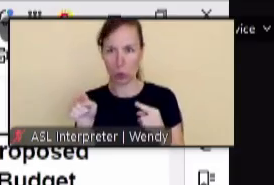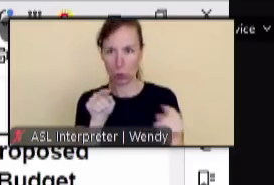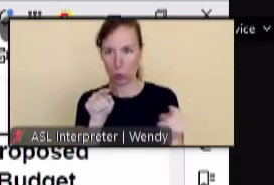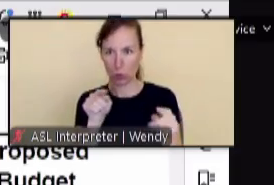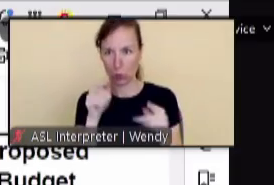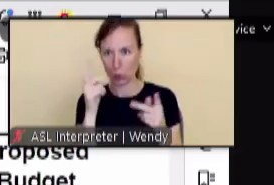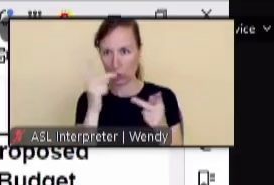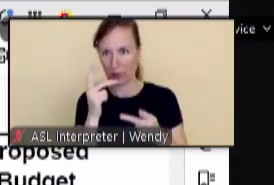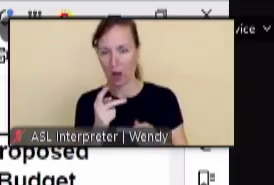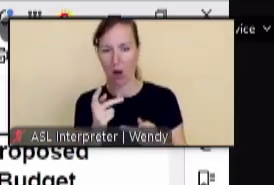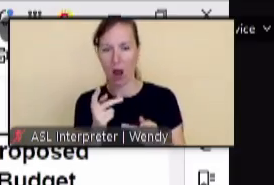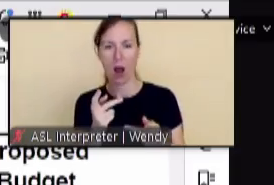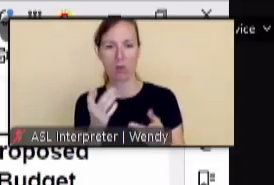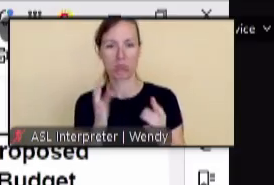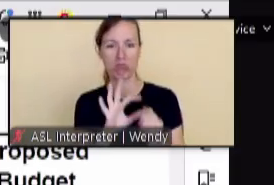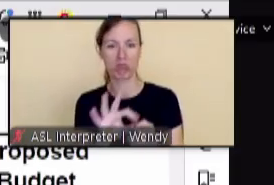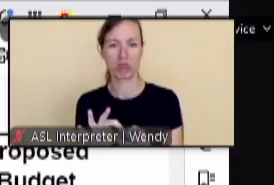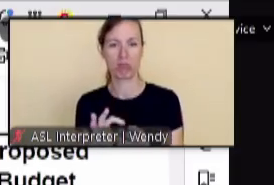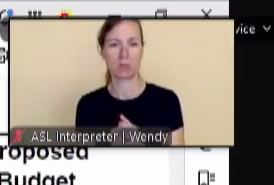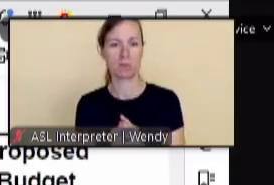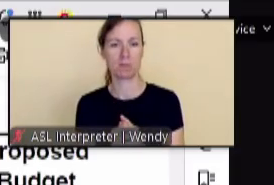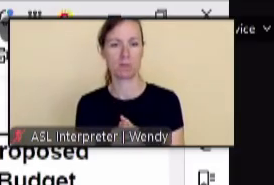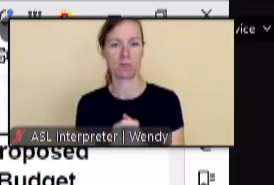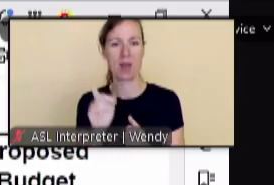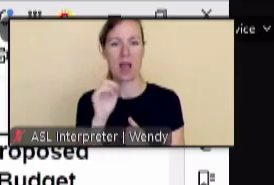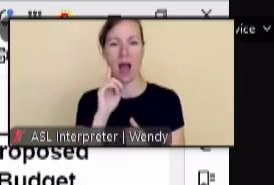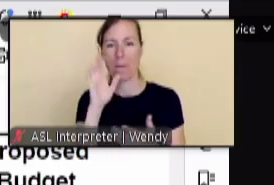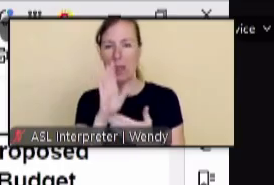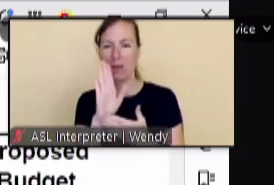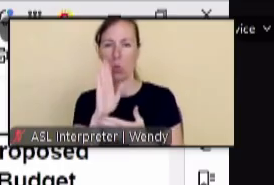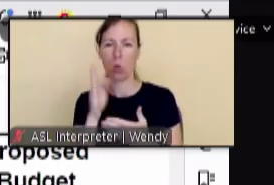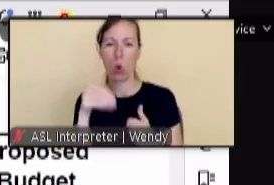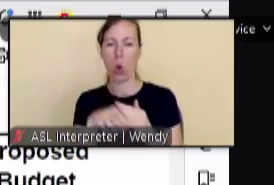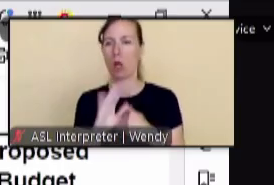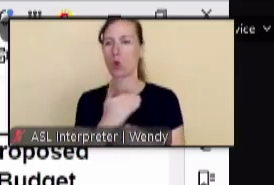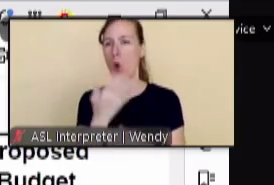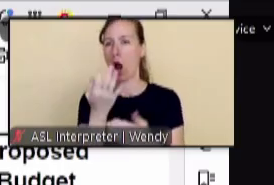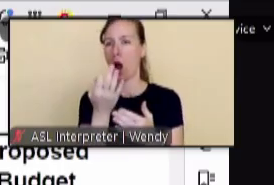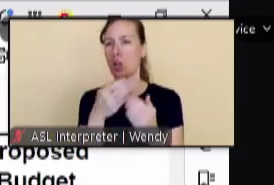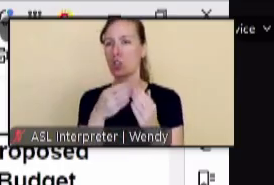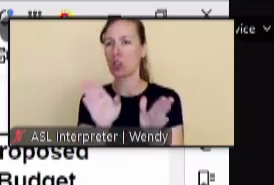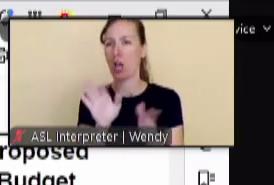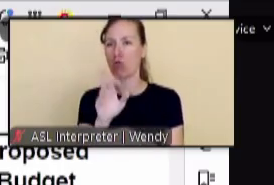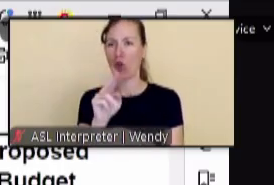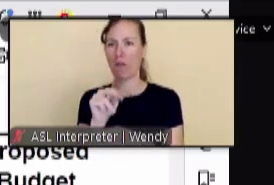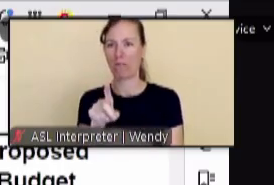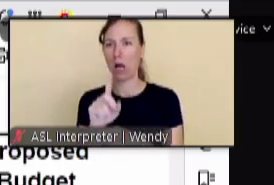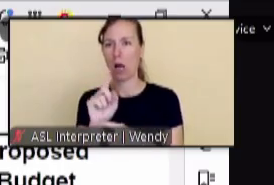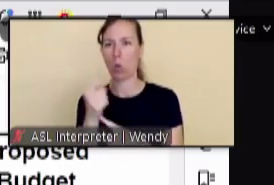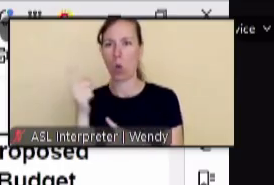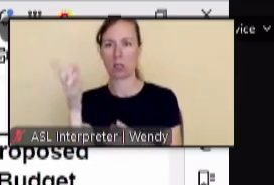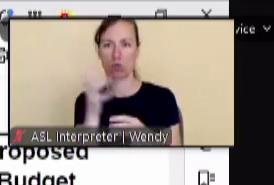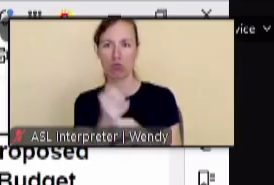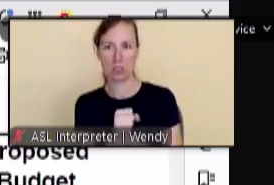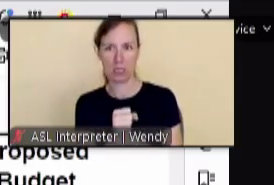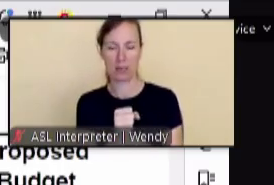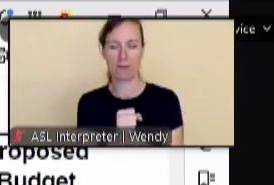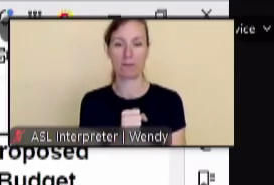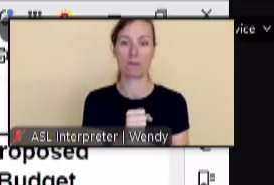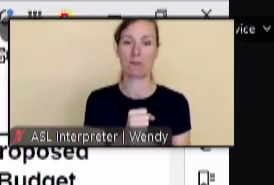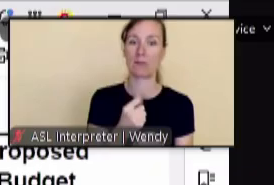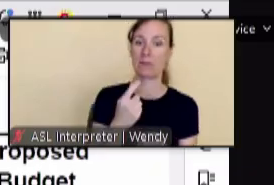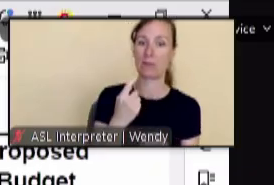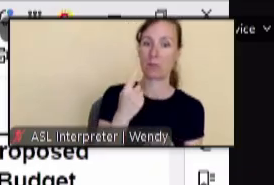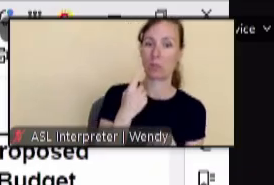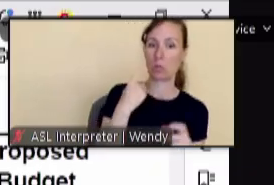savings once we receive that. We're shooting to get this done by June, but I don't know how